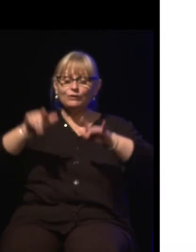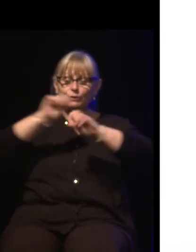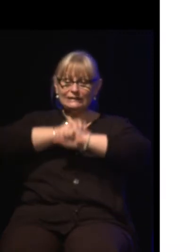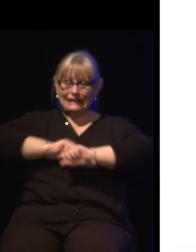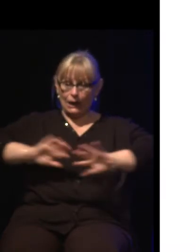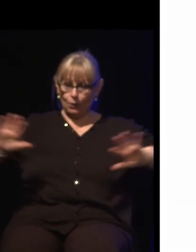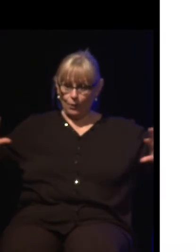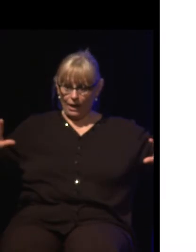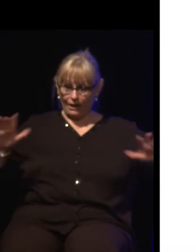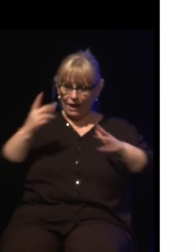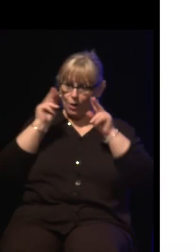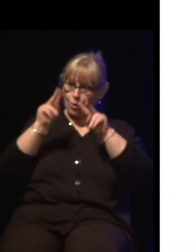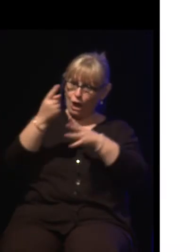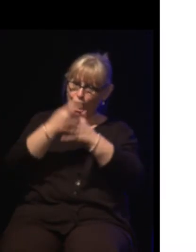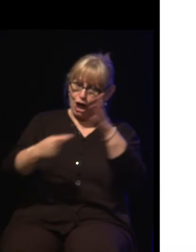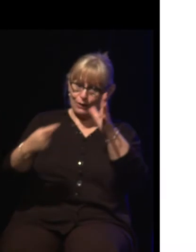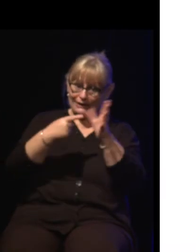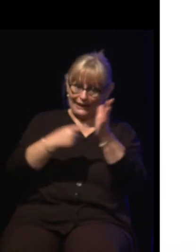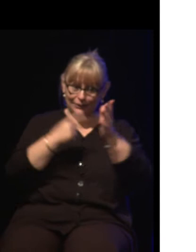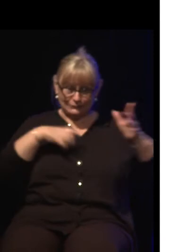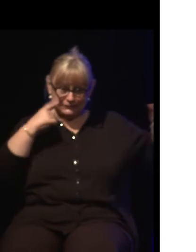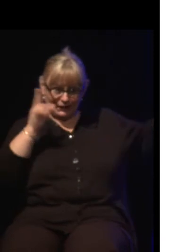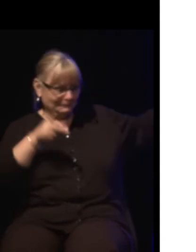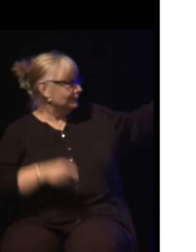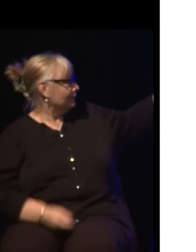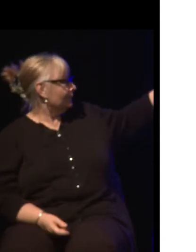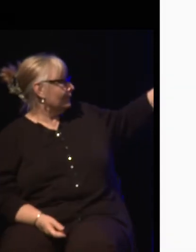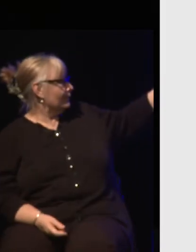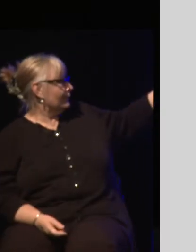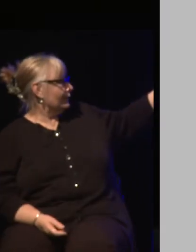away? Want to say that again?